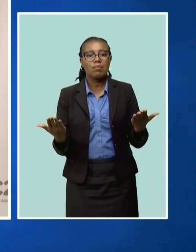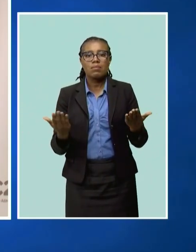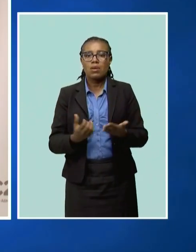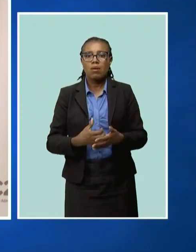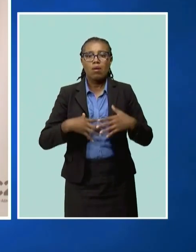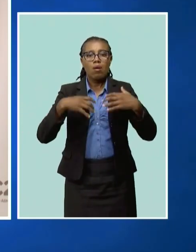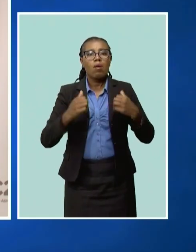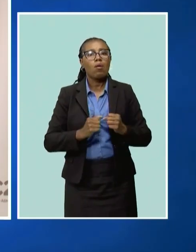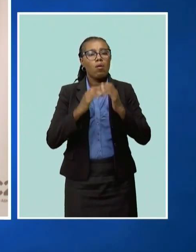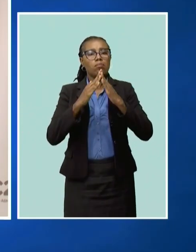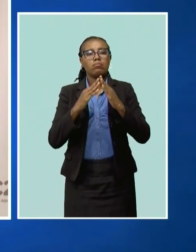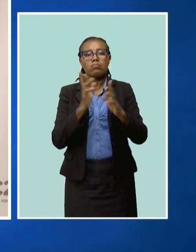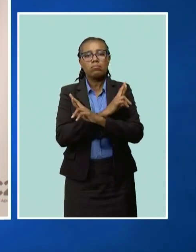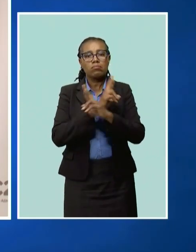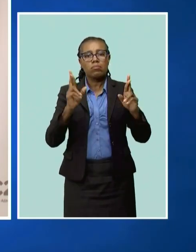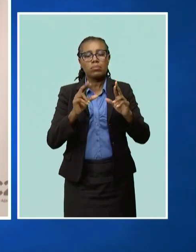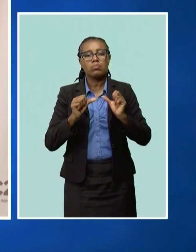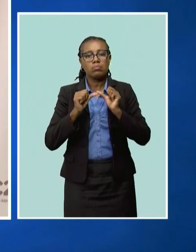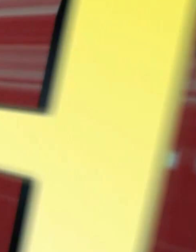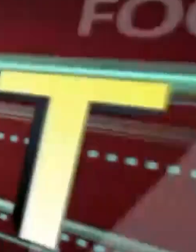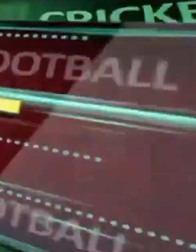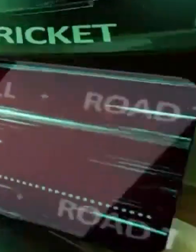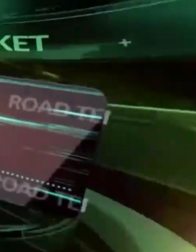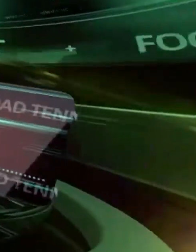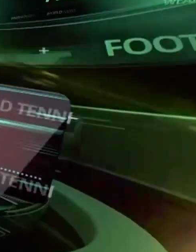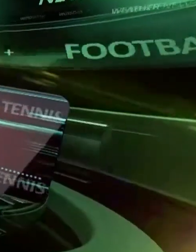on the energy sector in particular.